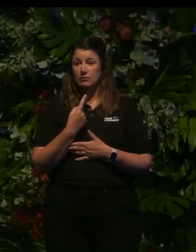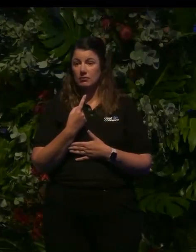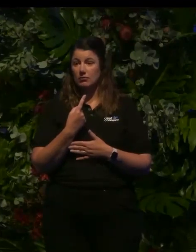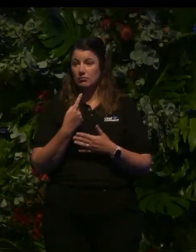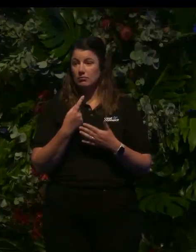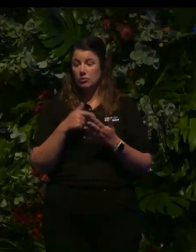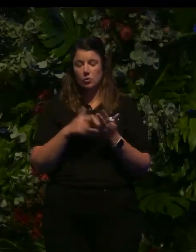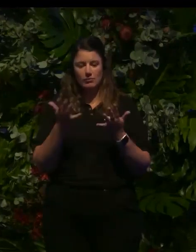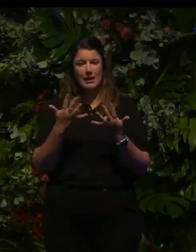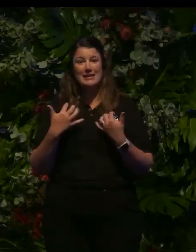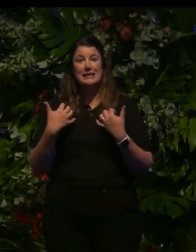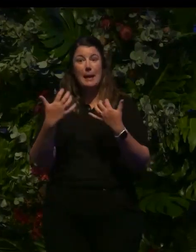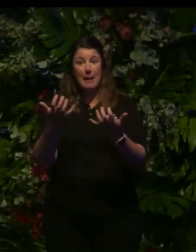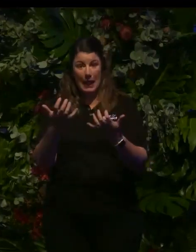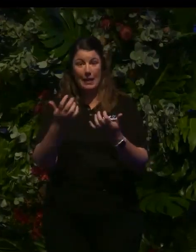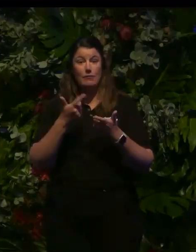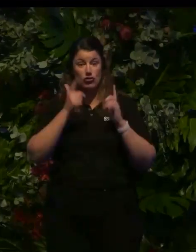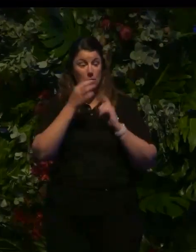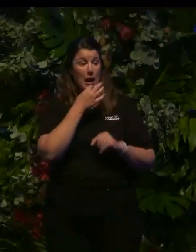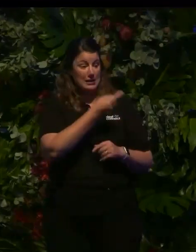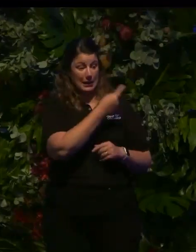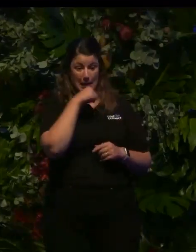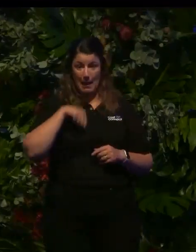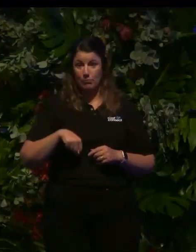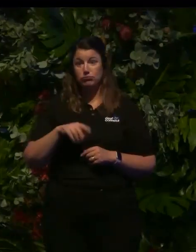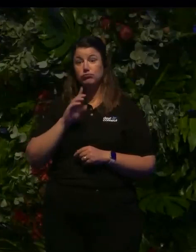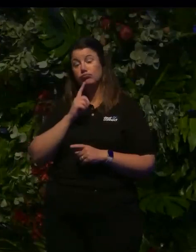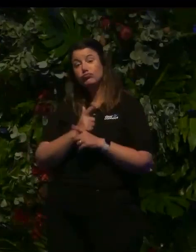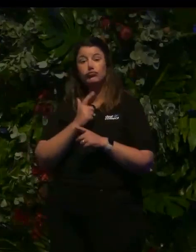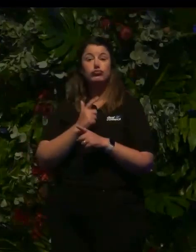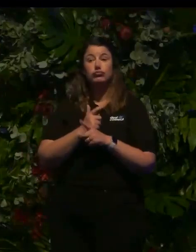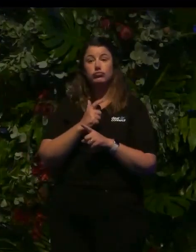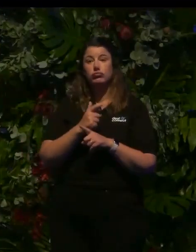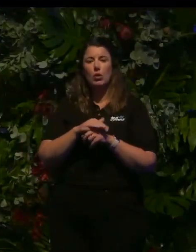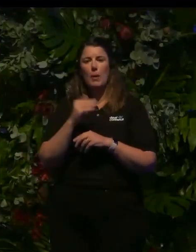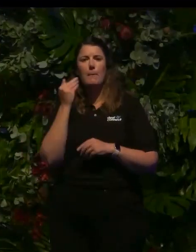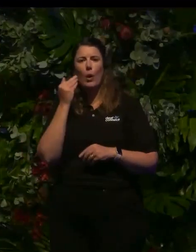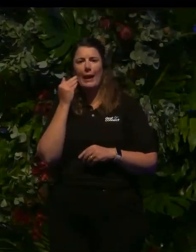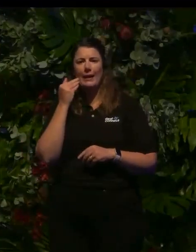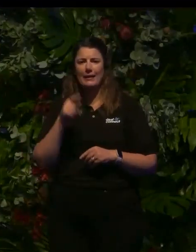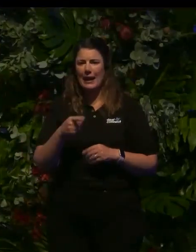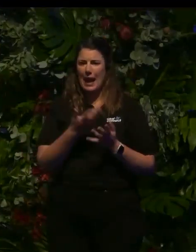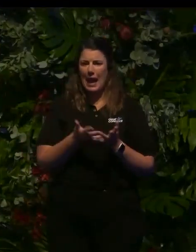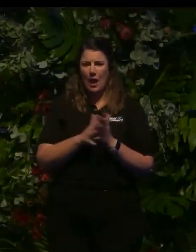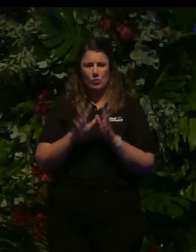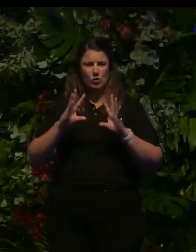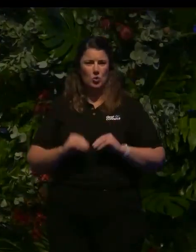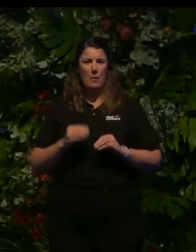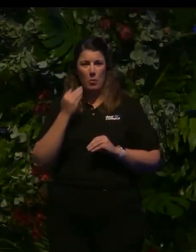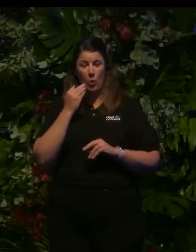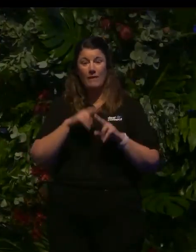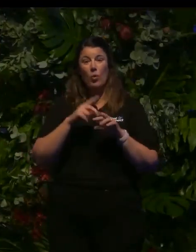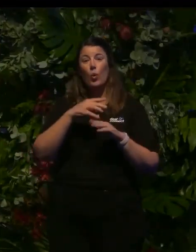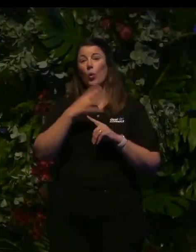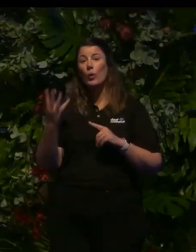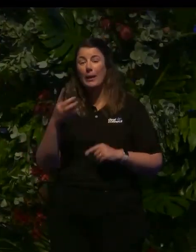their formal assembly, I got called by the principal to come in and talk about anti-bullying, for LGBT